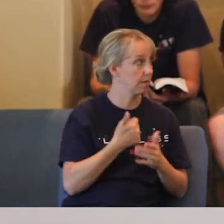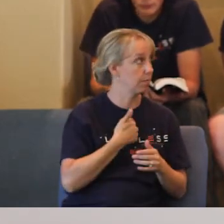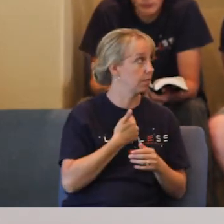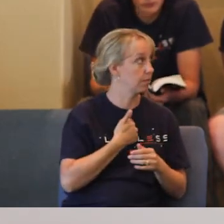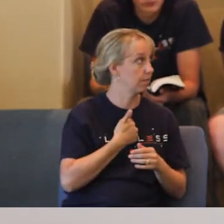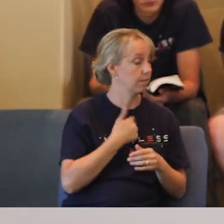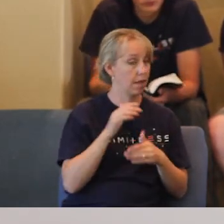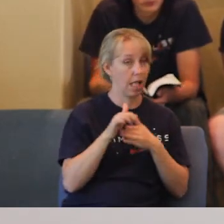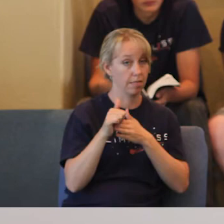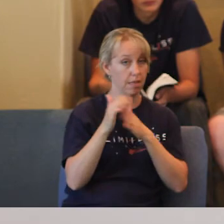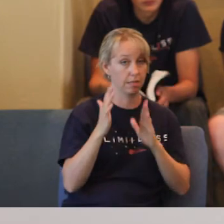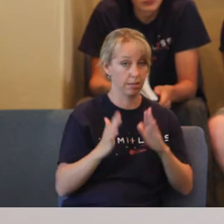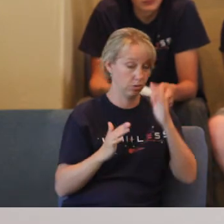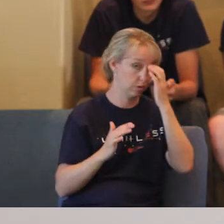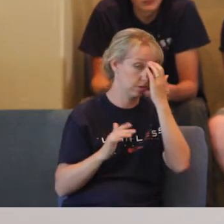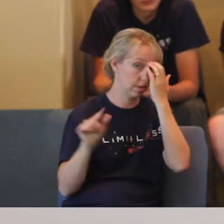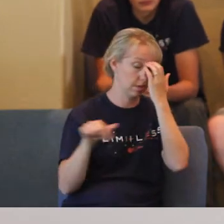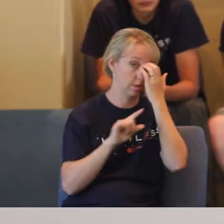leaders this week.